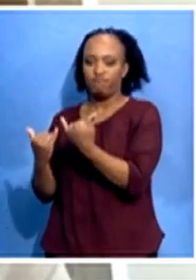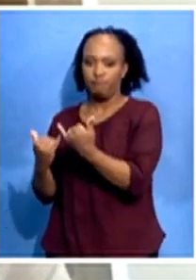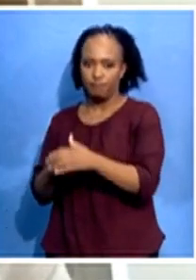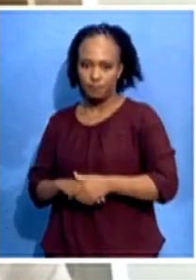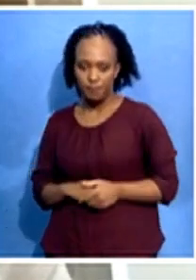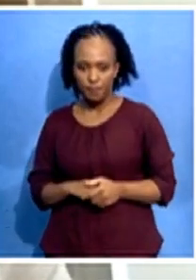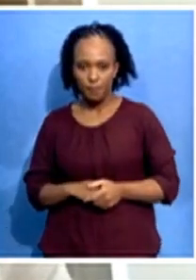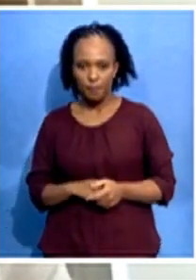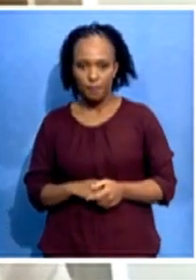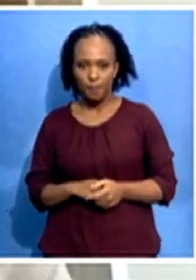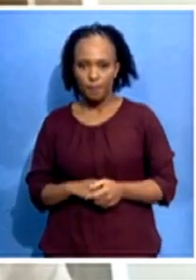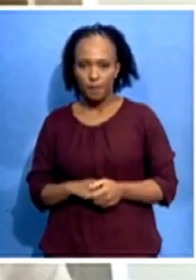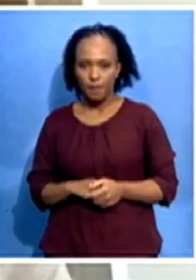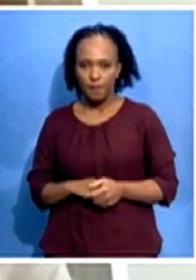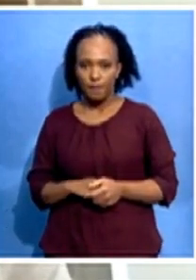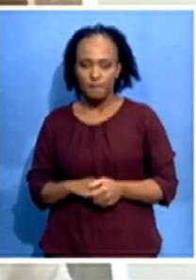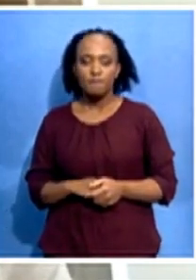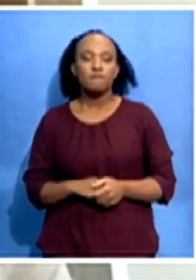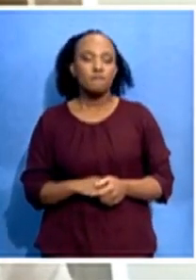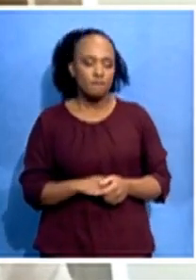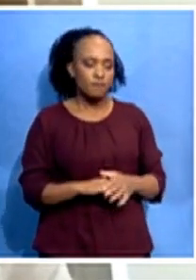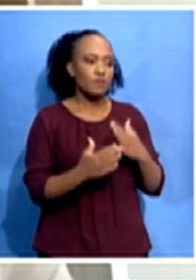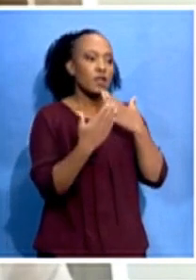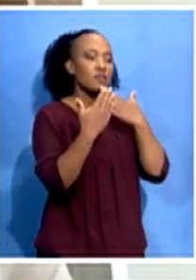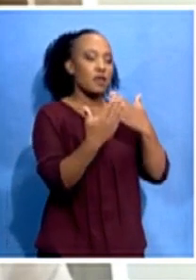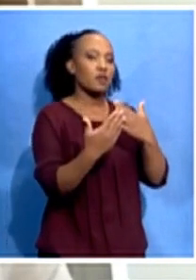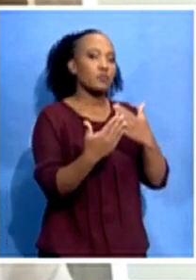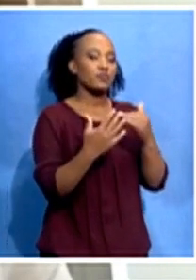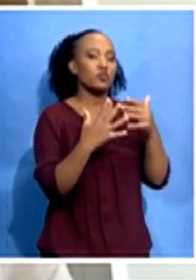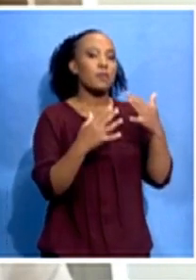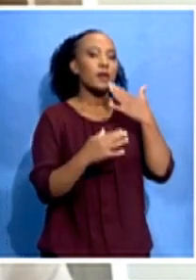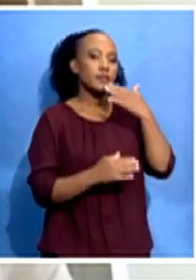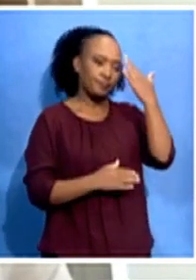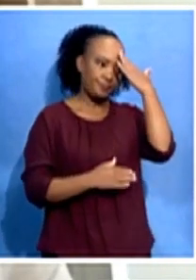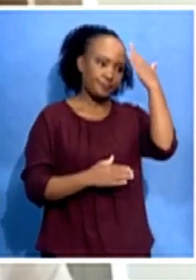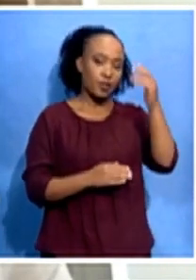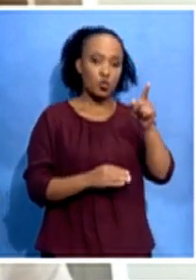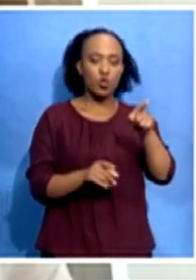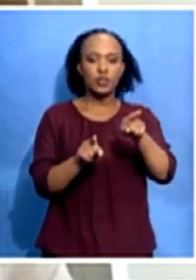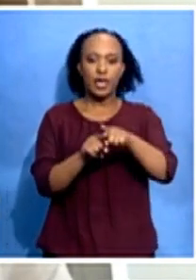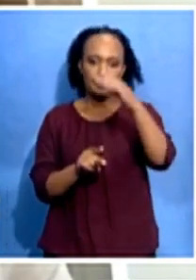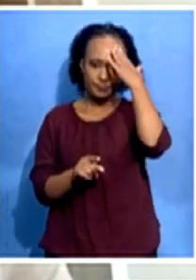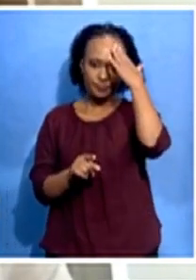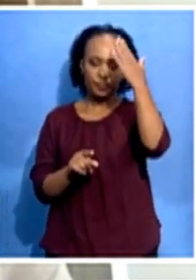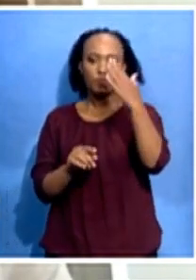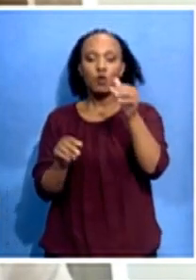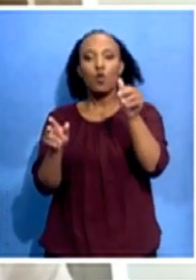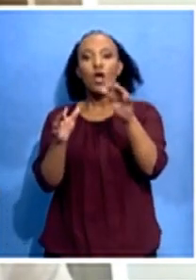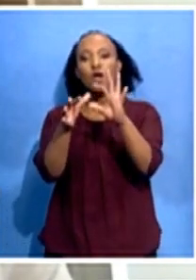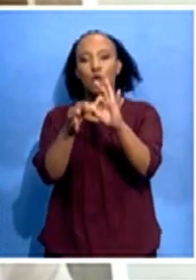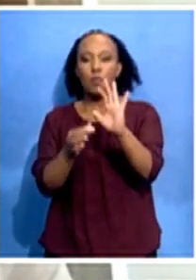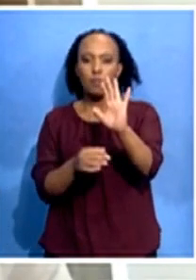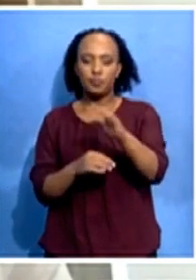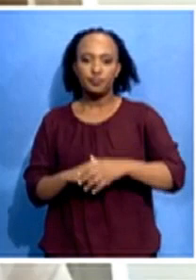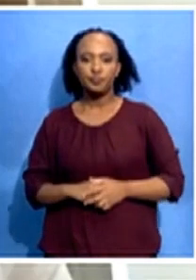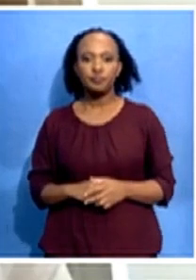Thank you very much. Good morning to you and your listeners. Minister Mboweni's hard stance on a wage freeze for public servants has many